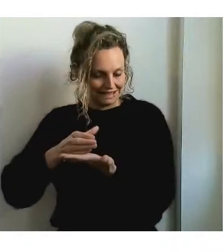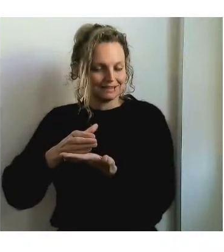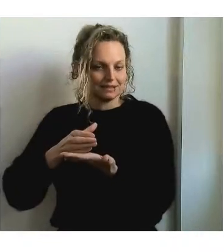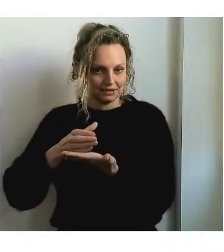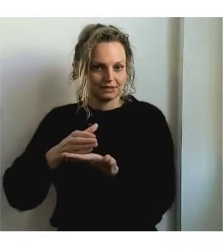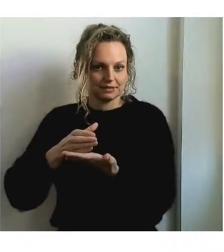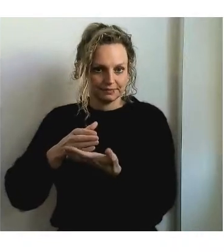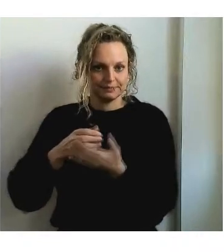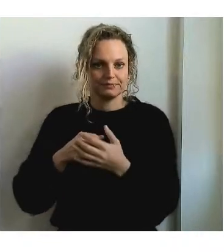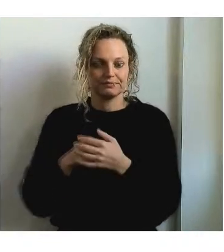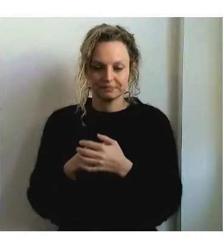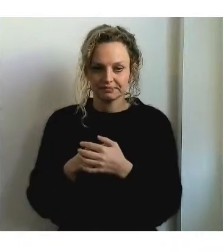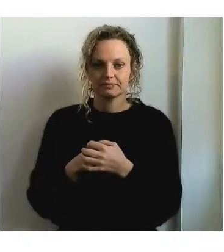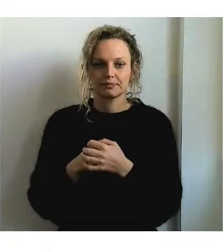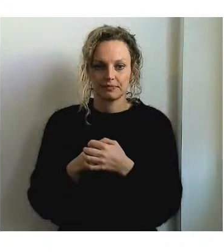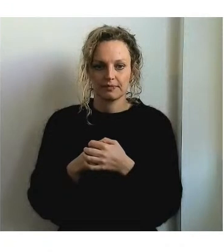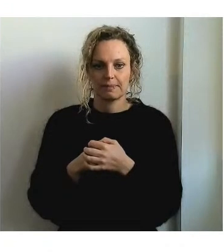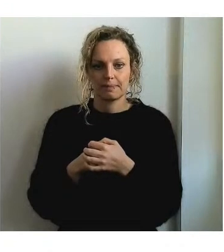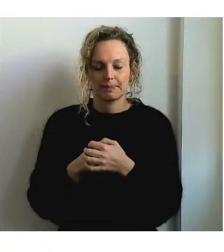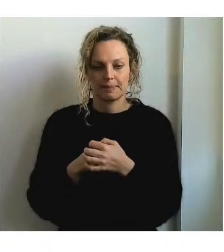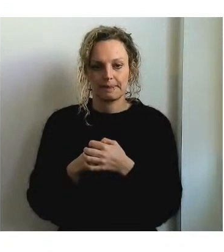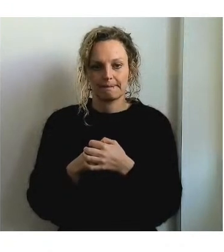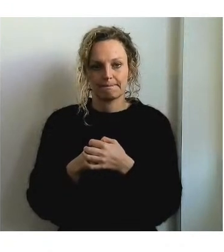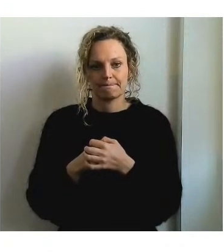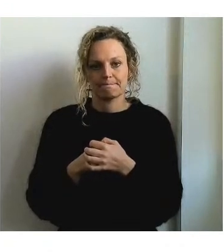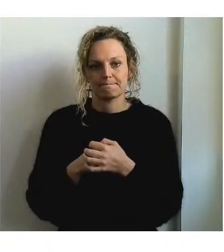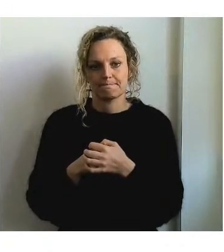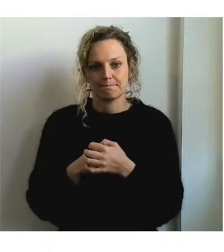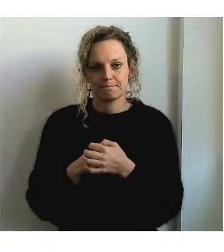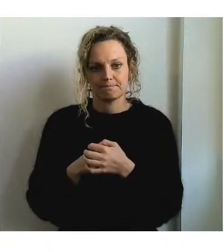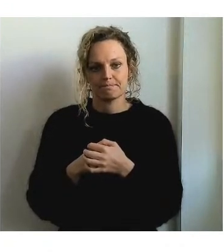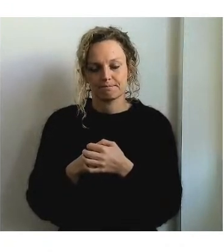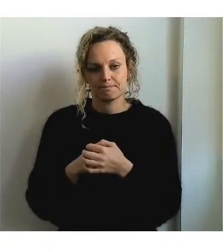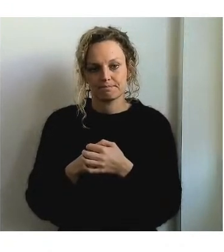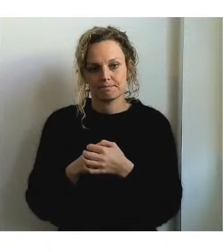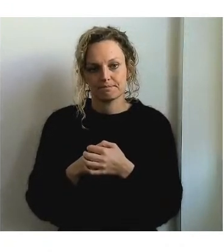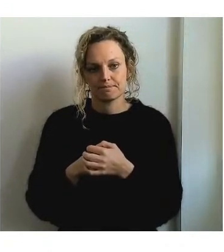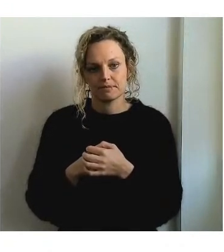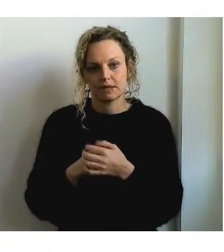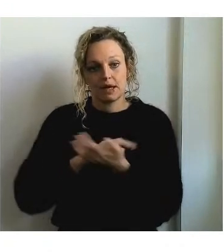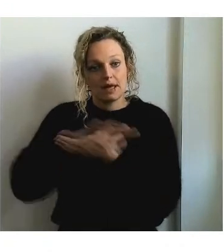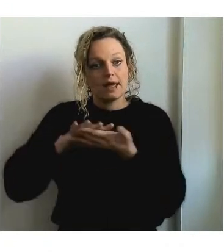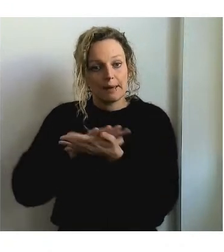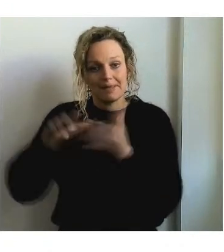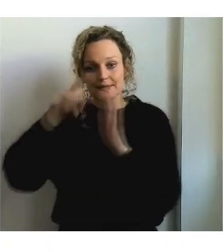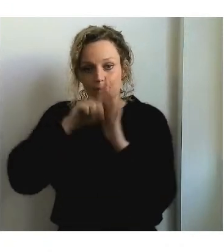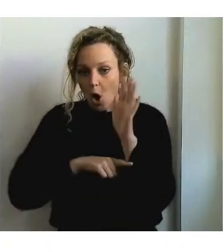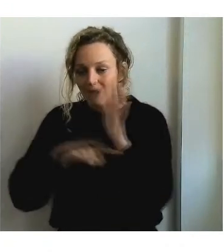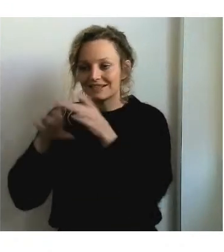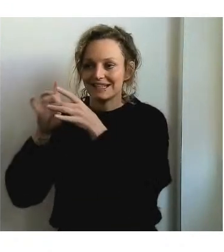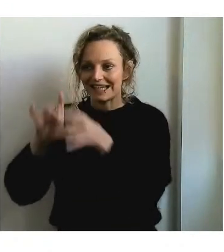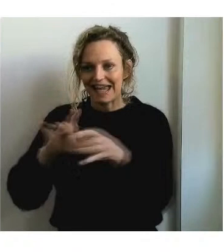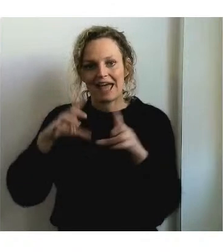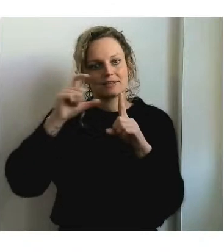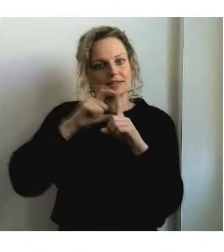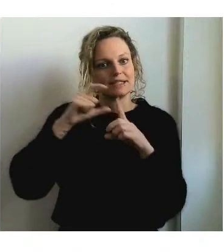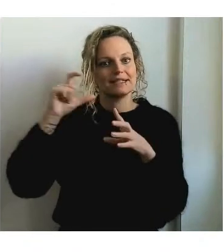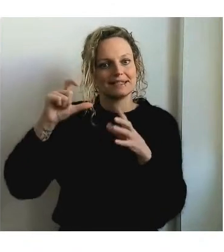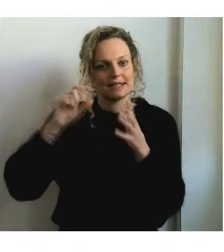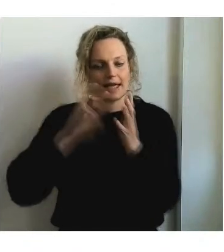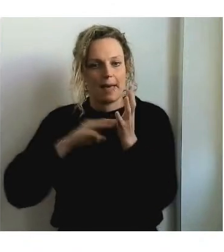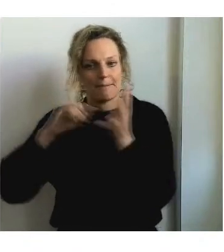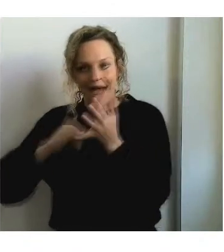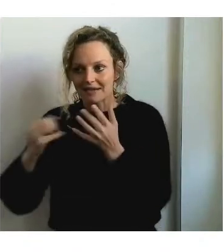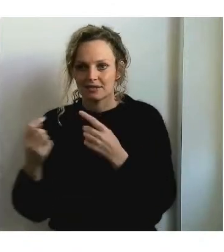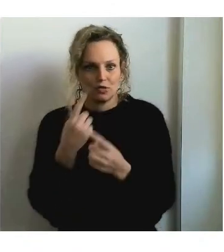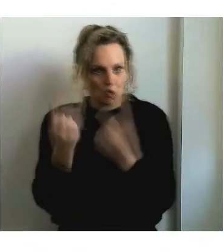able to bring into the conversation with yourselves, with DCMS, PolicyConnect and others, was that we already had the